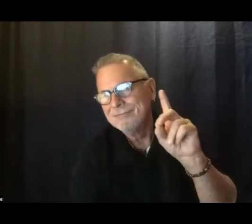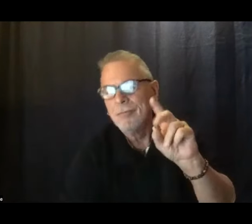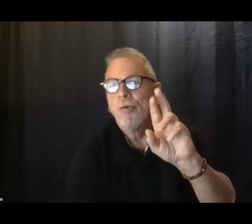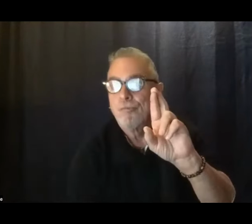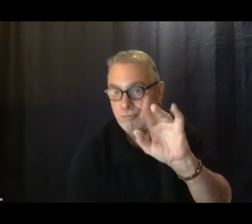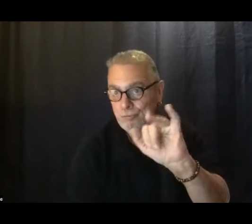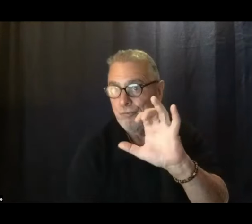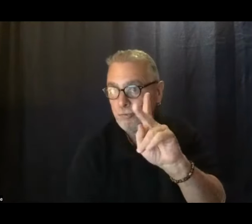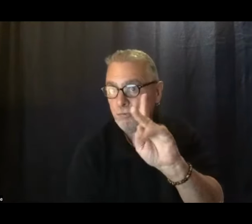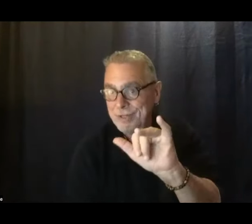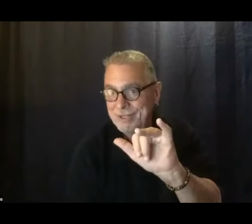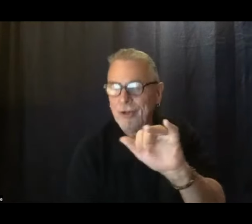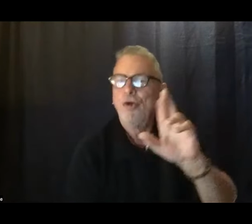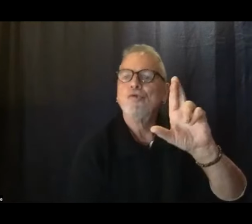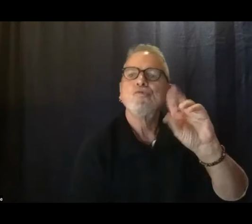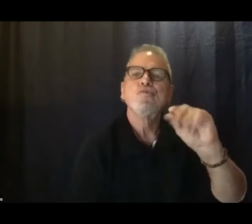Ricky, Richard, right?